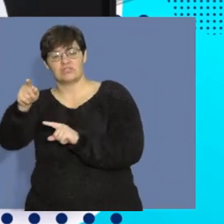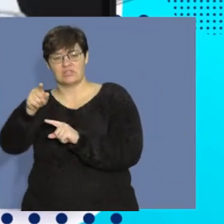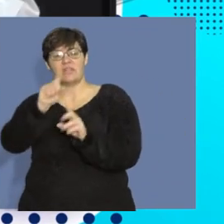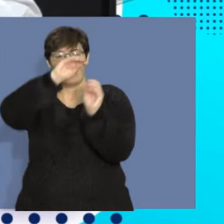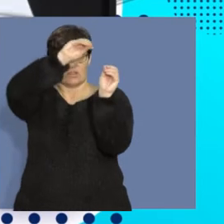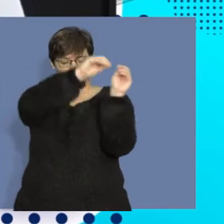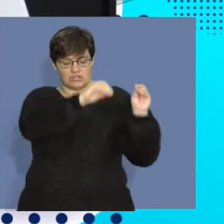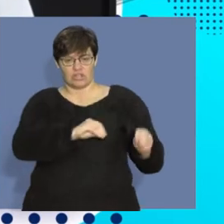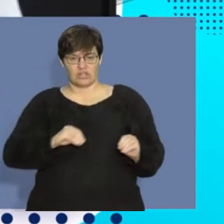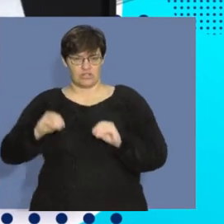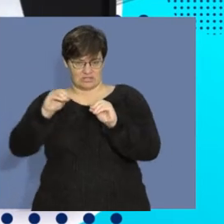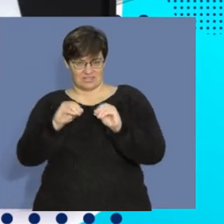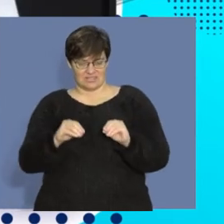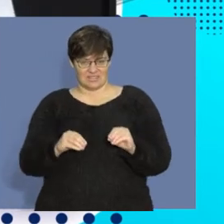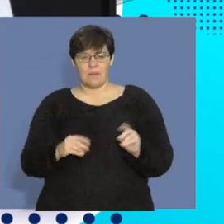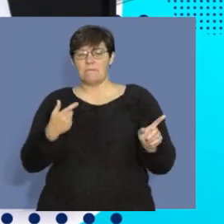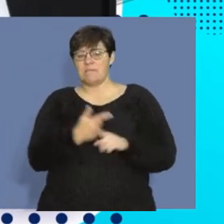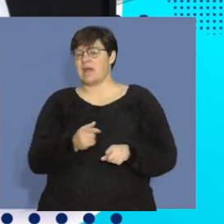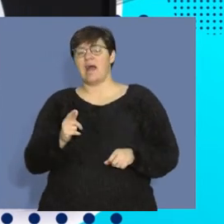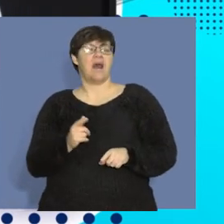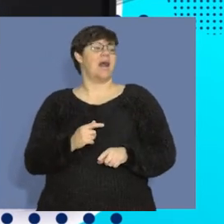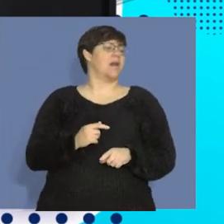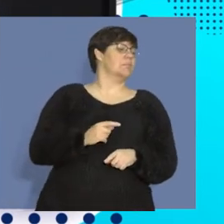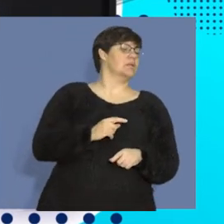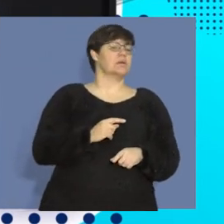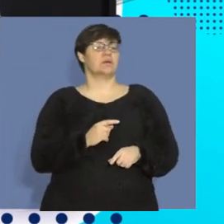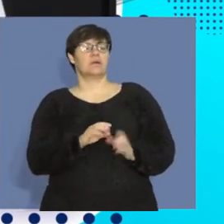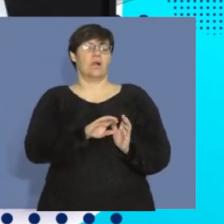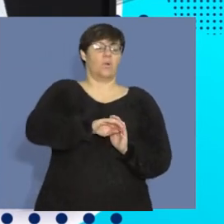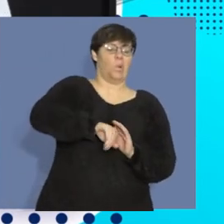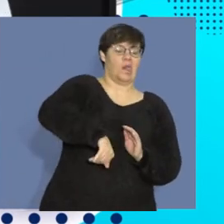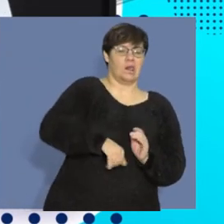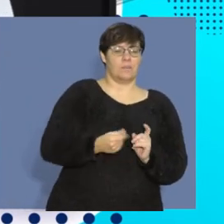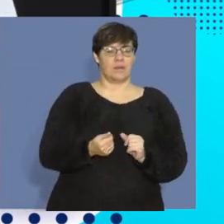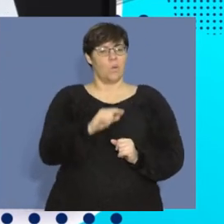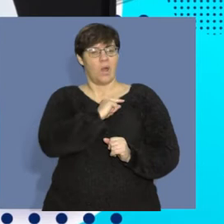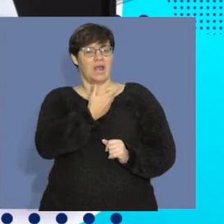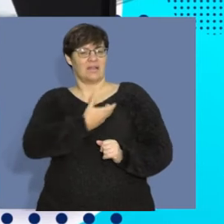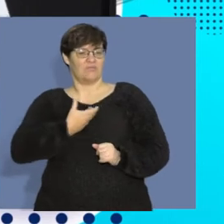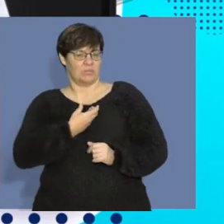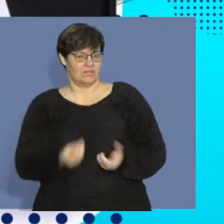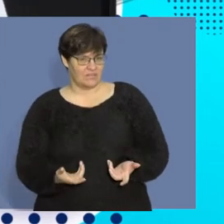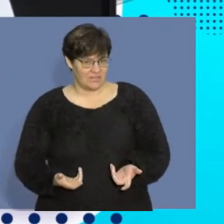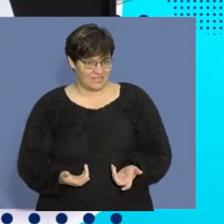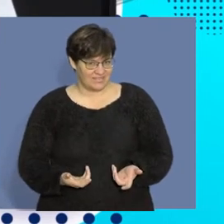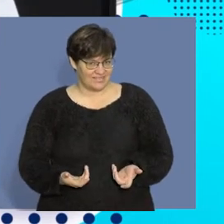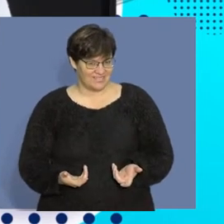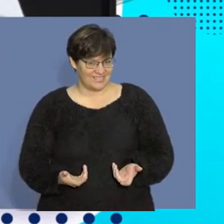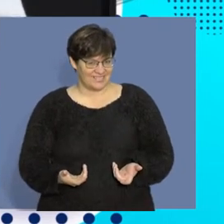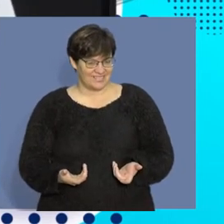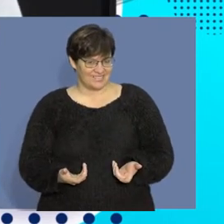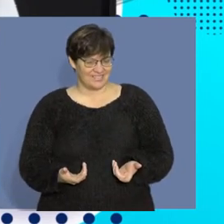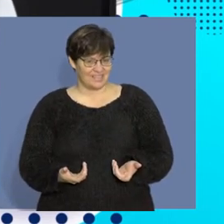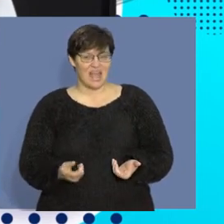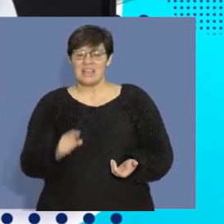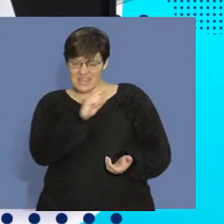arises. In this way, a person doesn't become too comfortable in a position and then obviously feels that